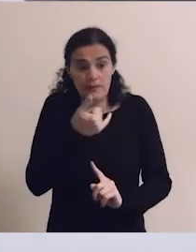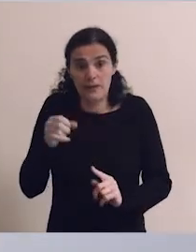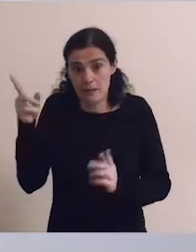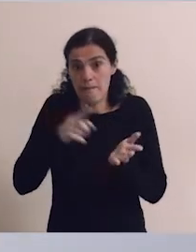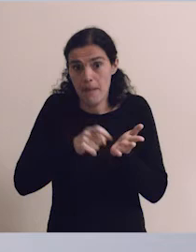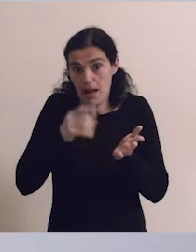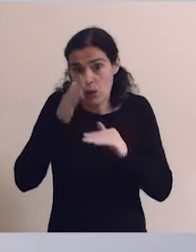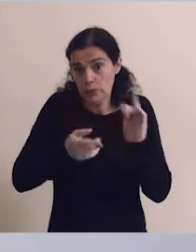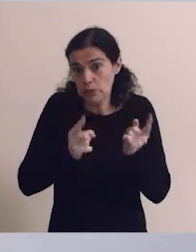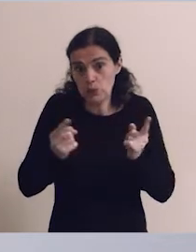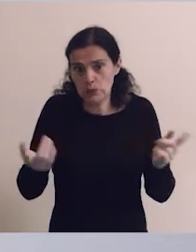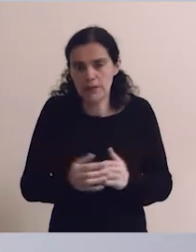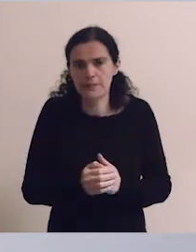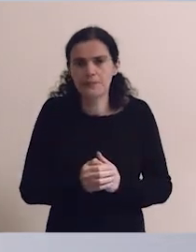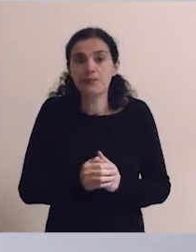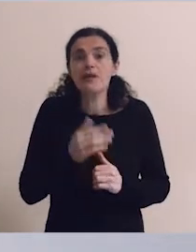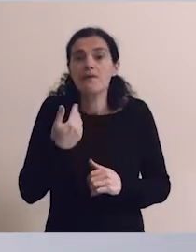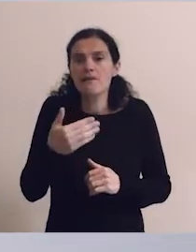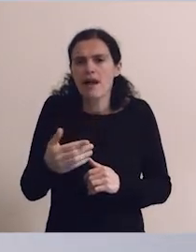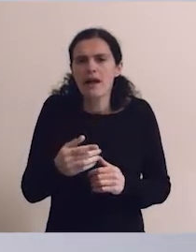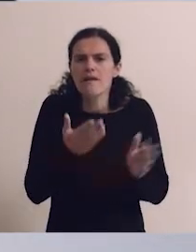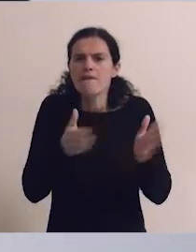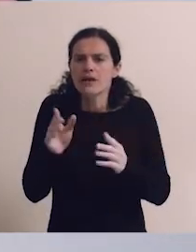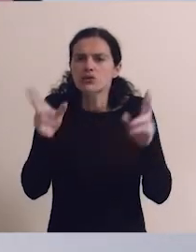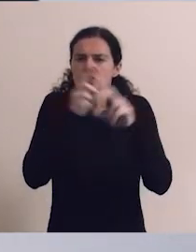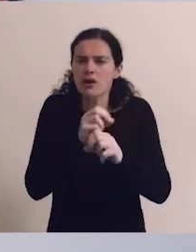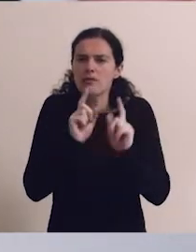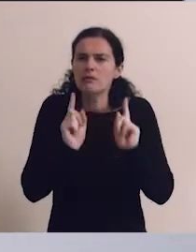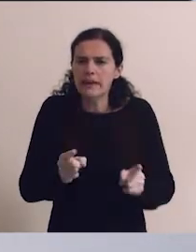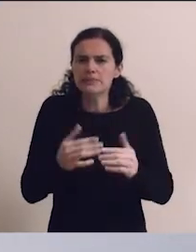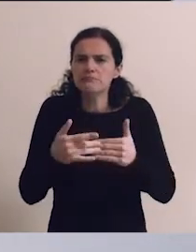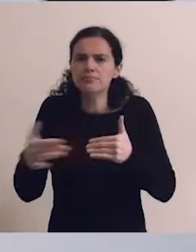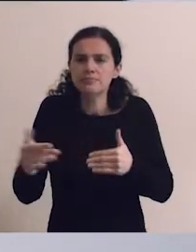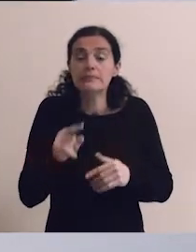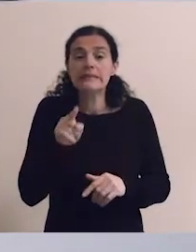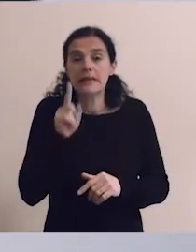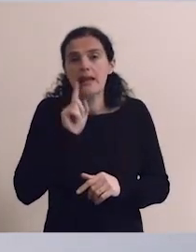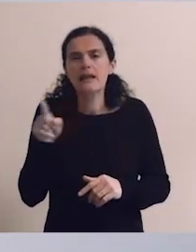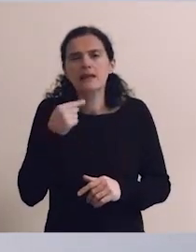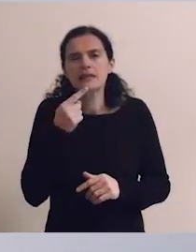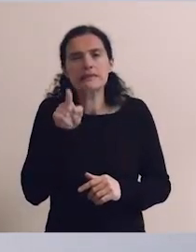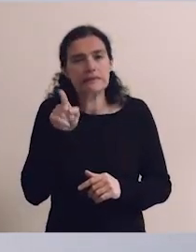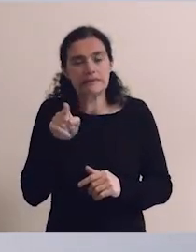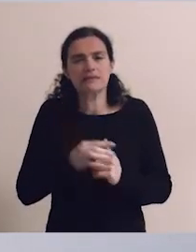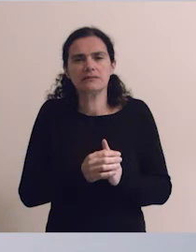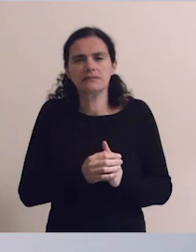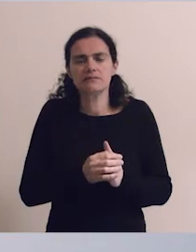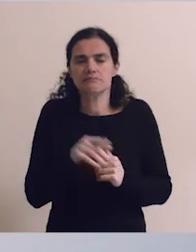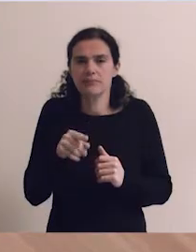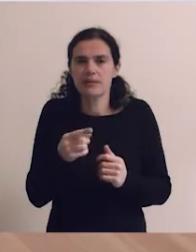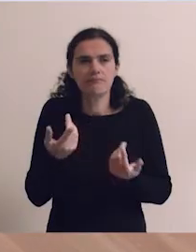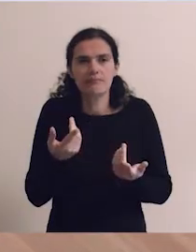2020. In the United States, we'll enter a new phase, and I think that's what she is referring